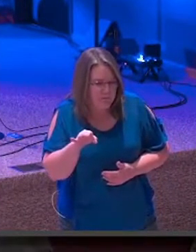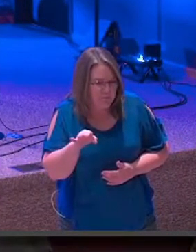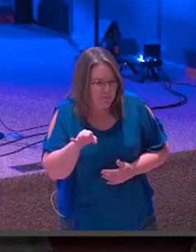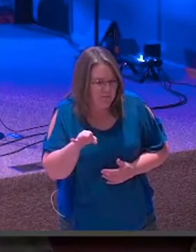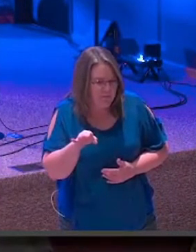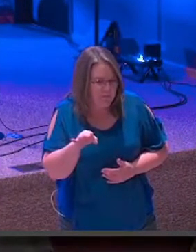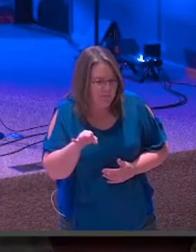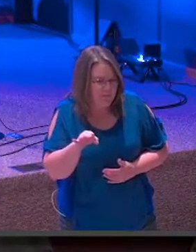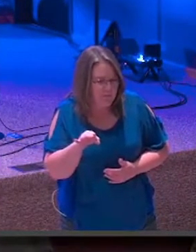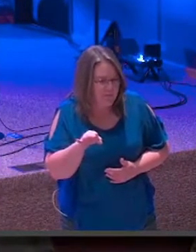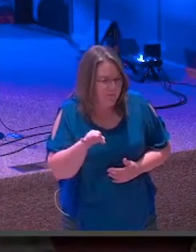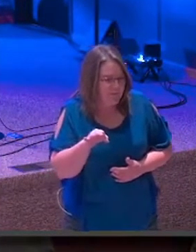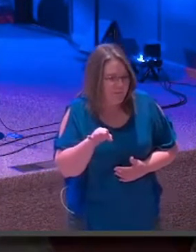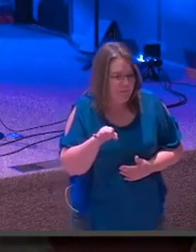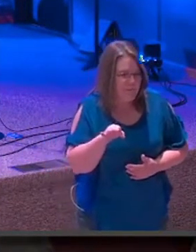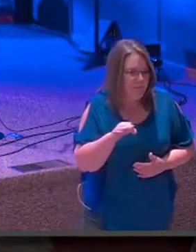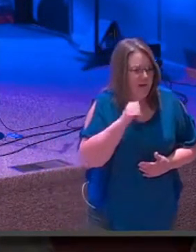I don't need the spotlight.